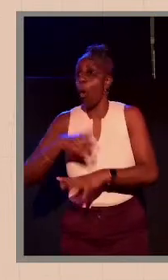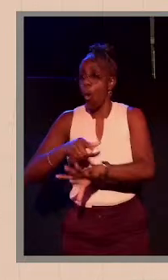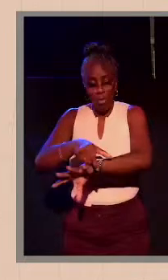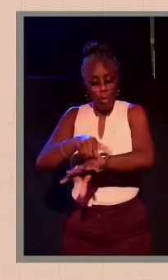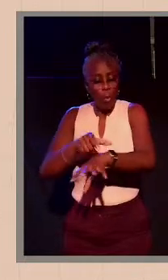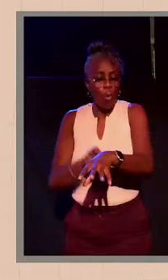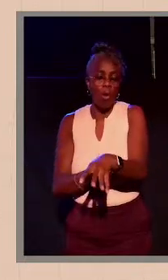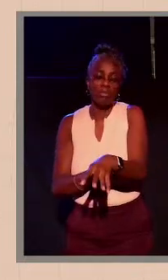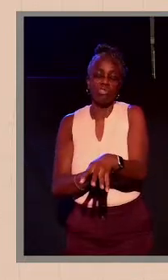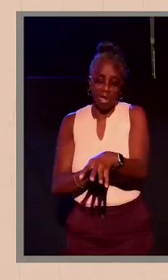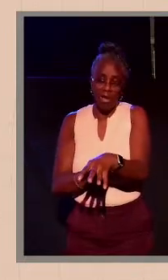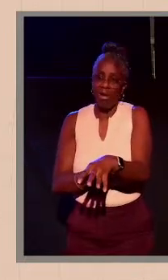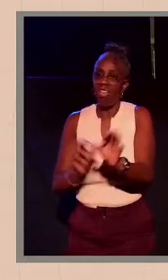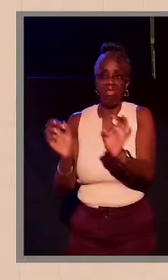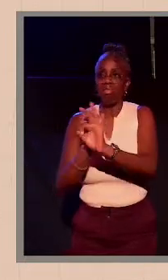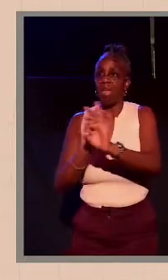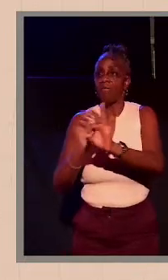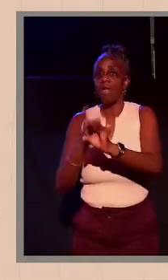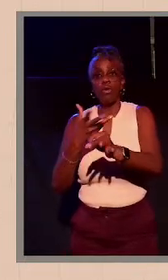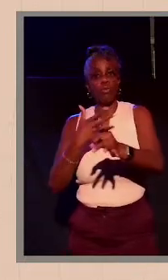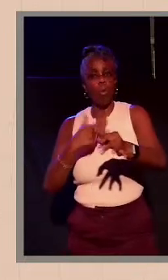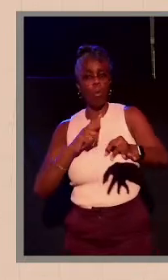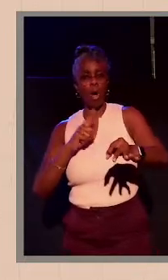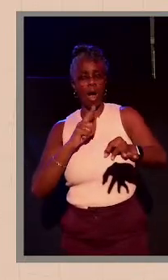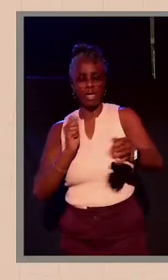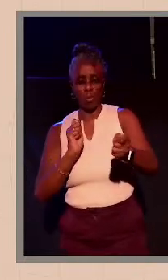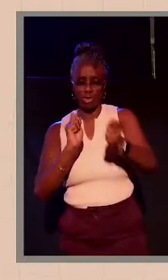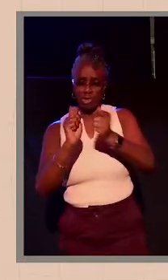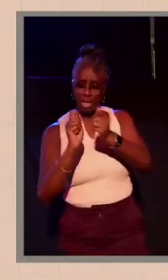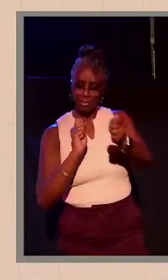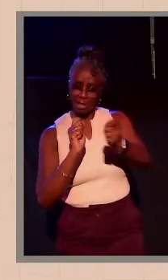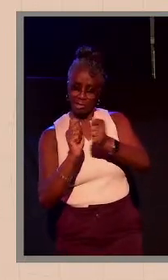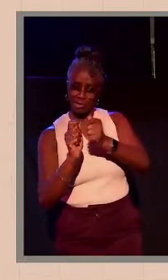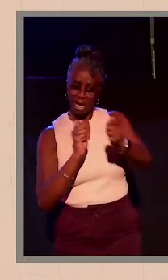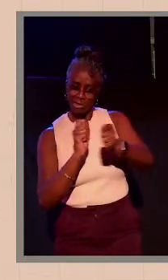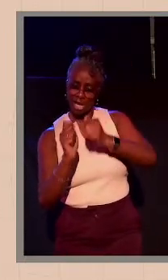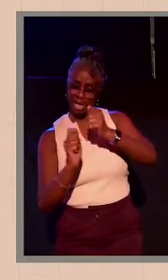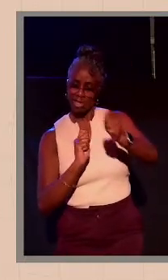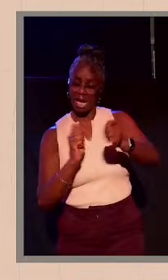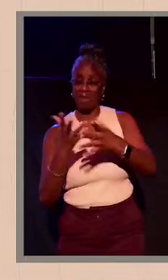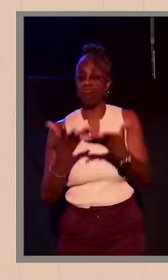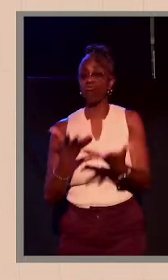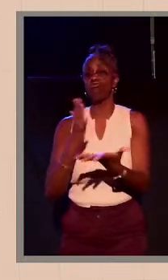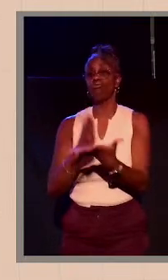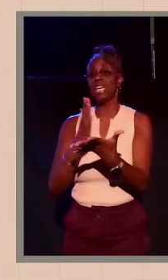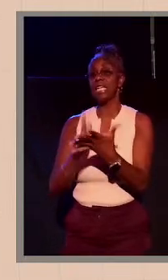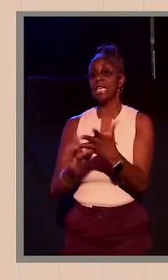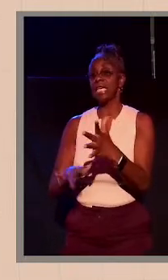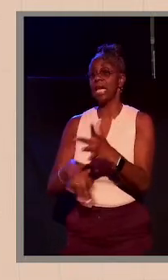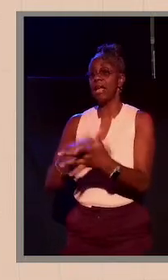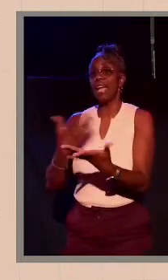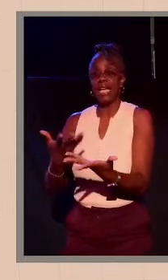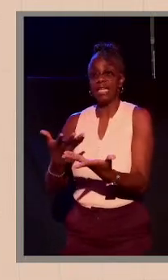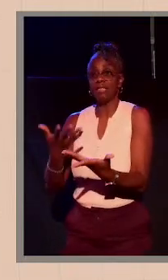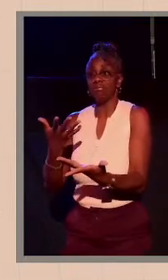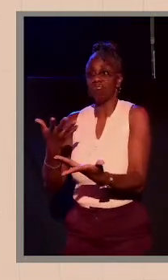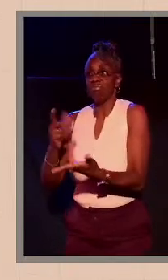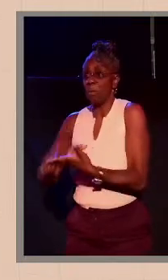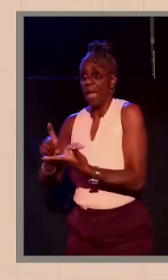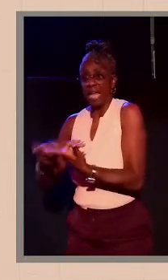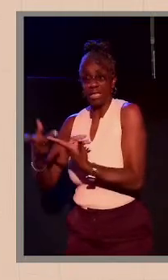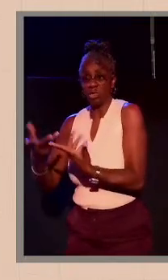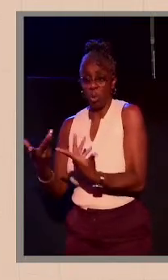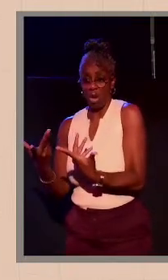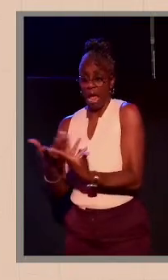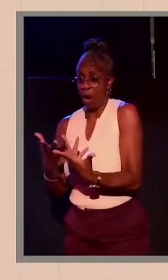watch, because you want to change that parameter sometimes depending on which patch you're running. So I'm